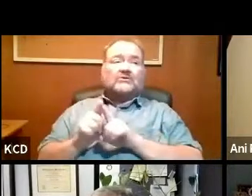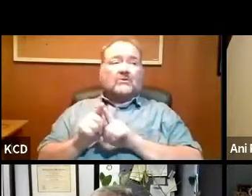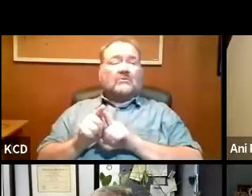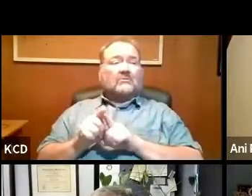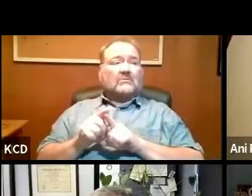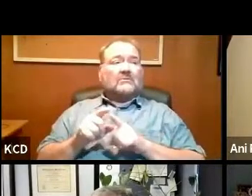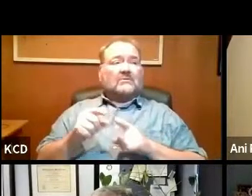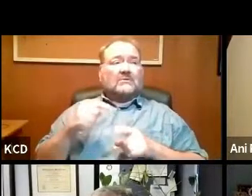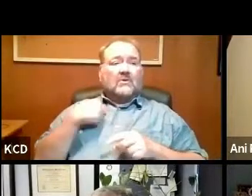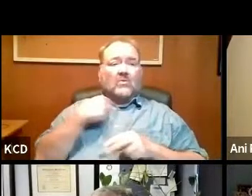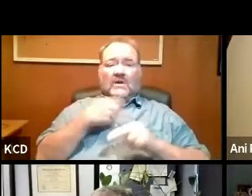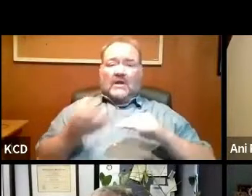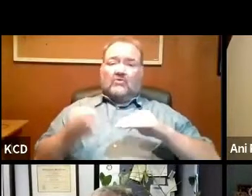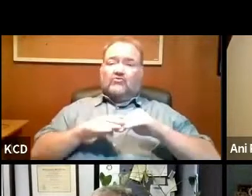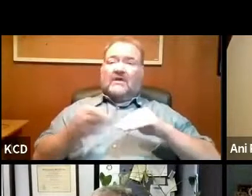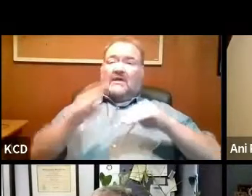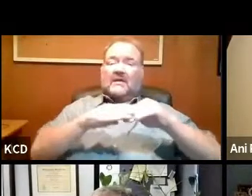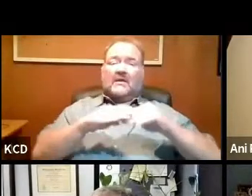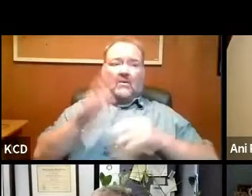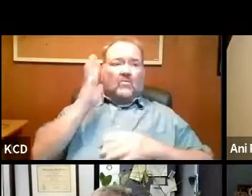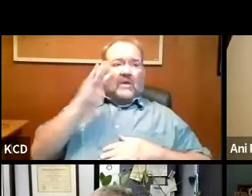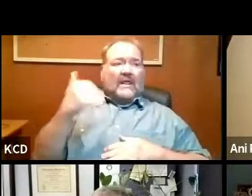of is we increasingly are going to have